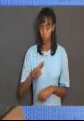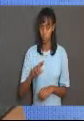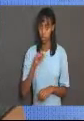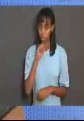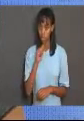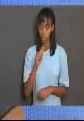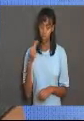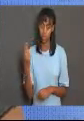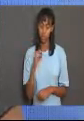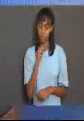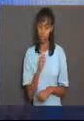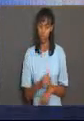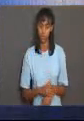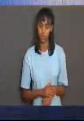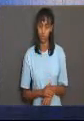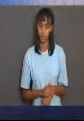not available.